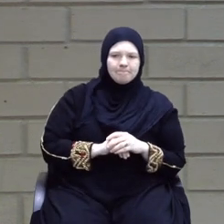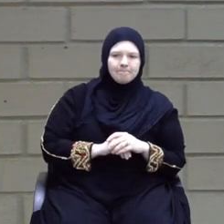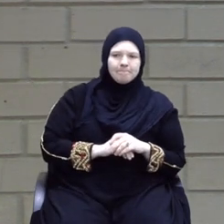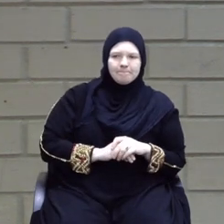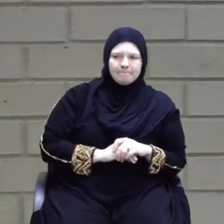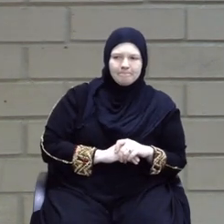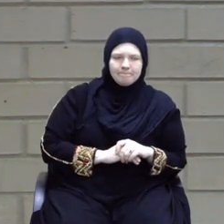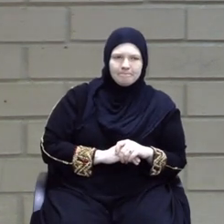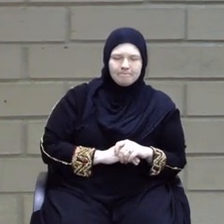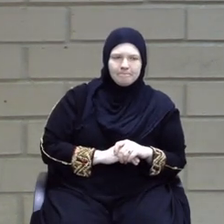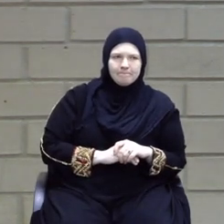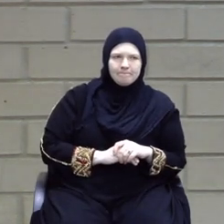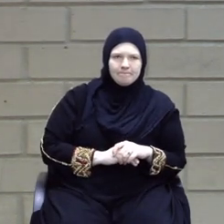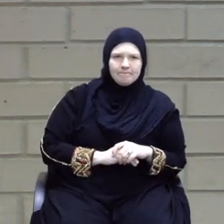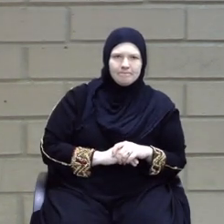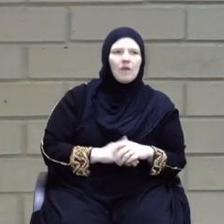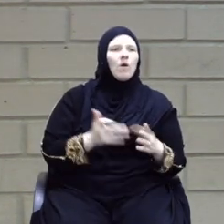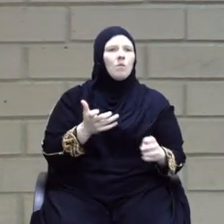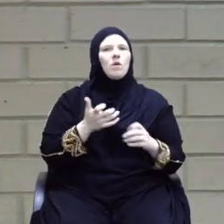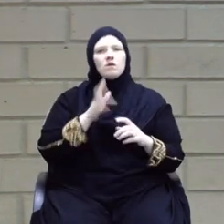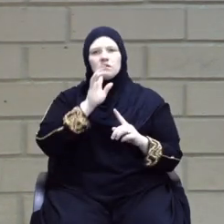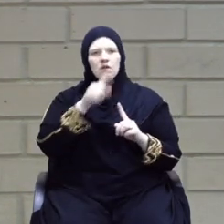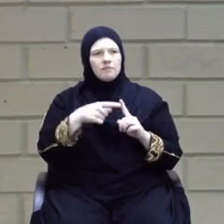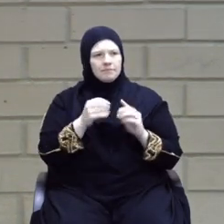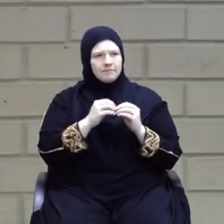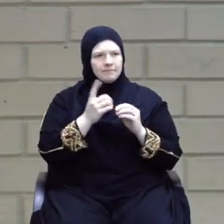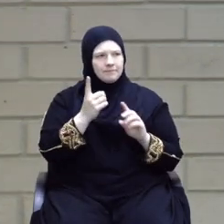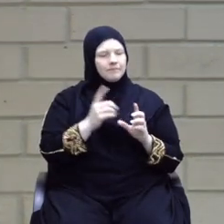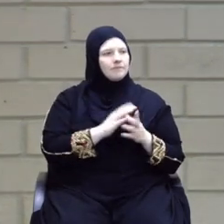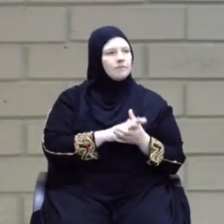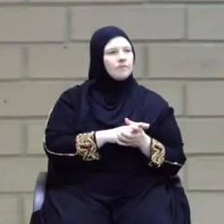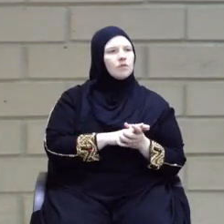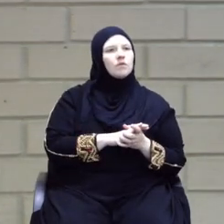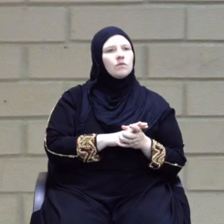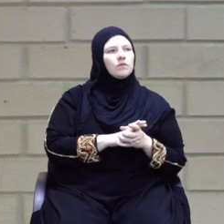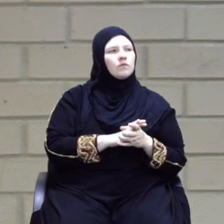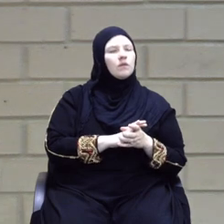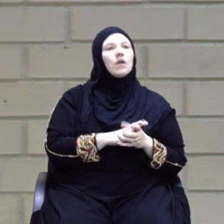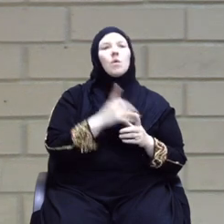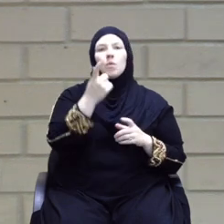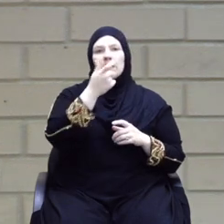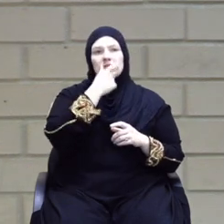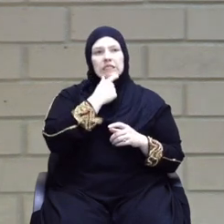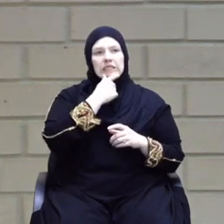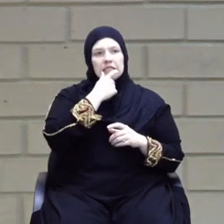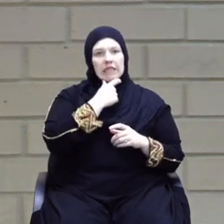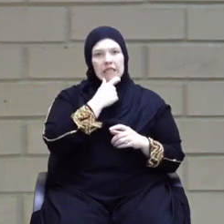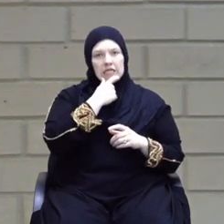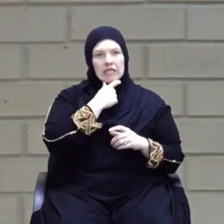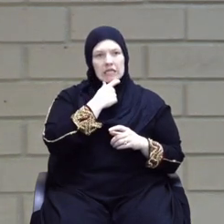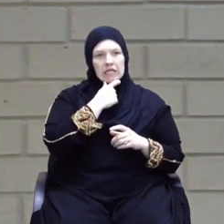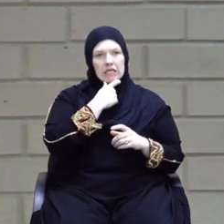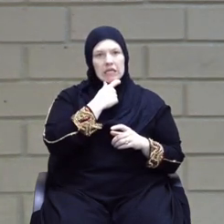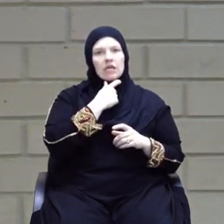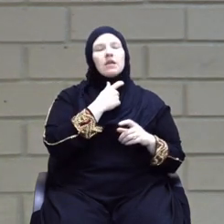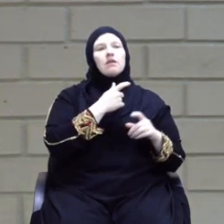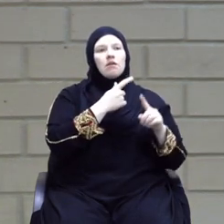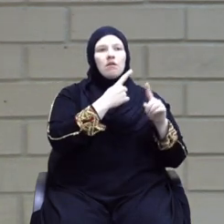let me make this point here. There is an extension to the hadith that is not reported in Sahih Muslim.